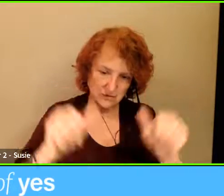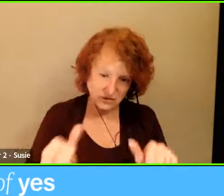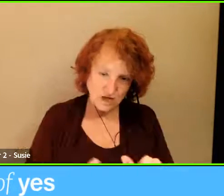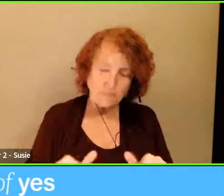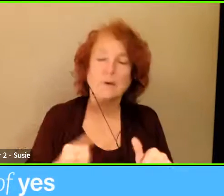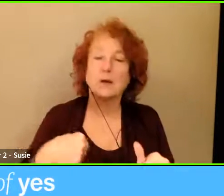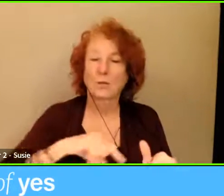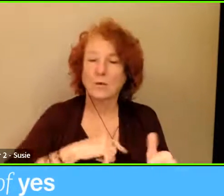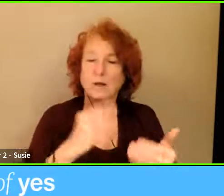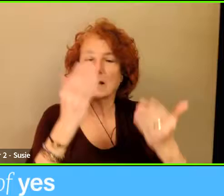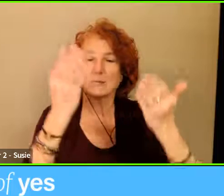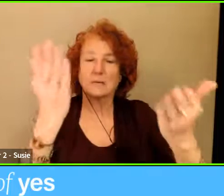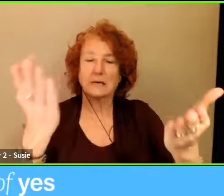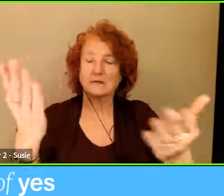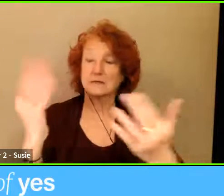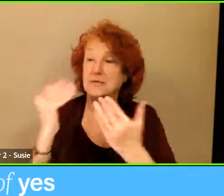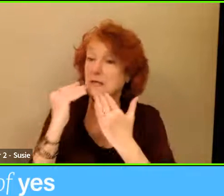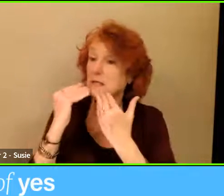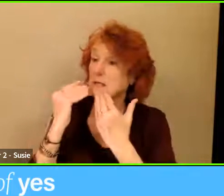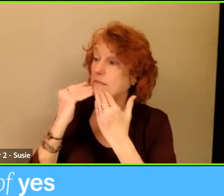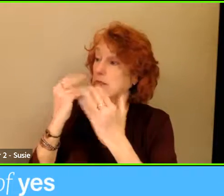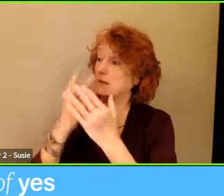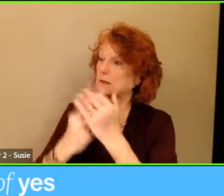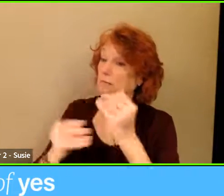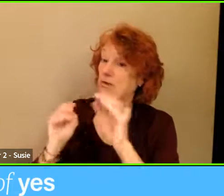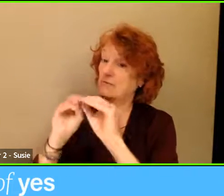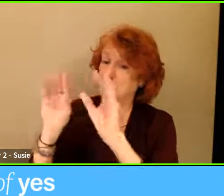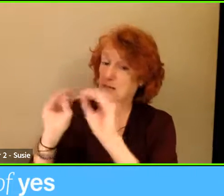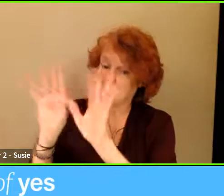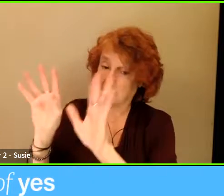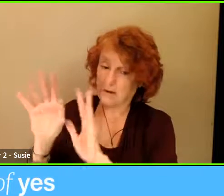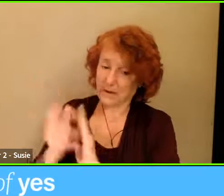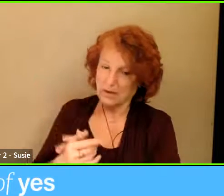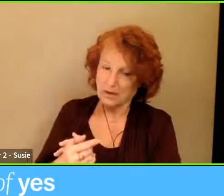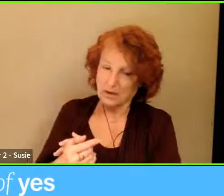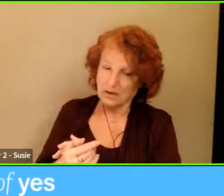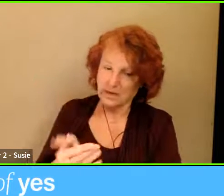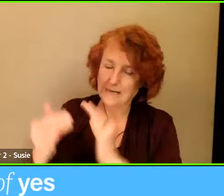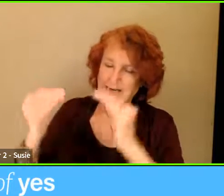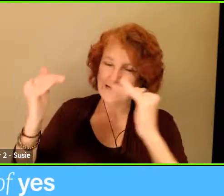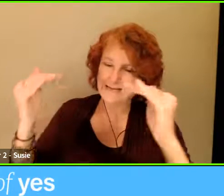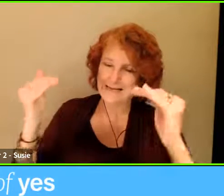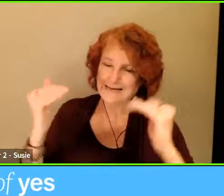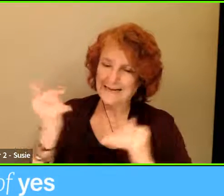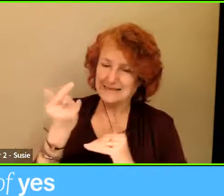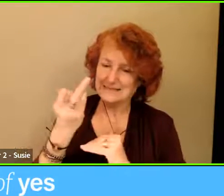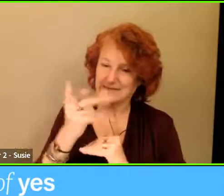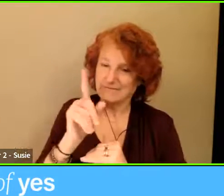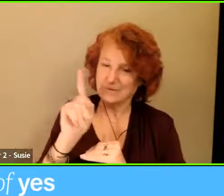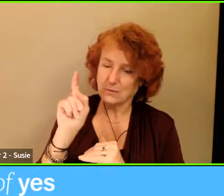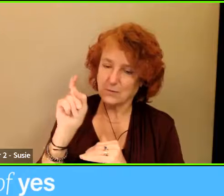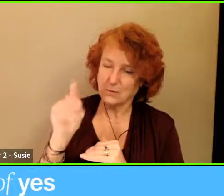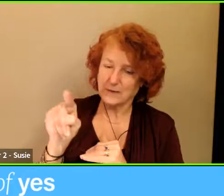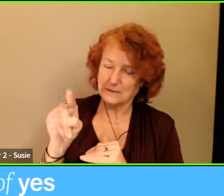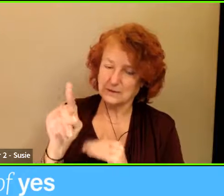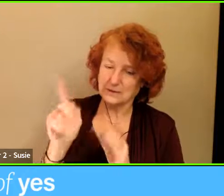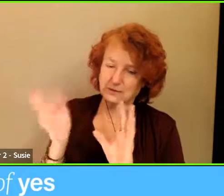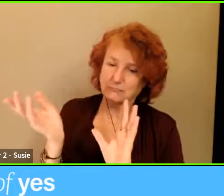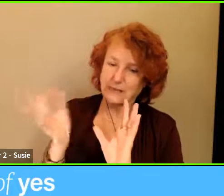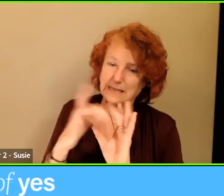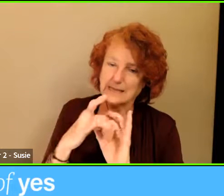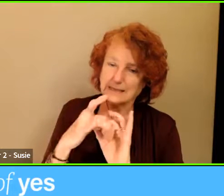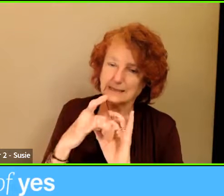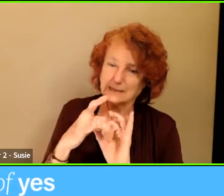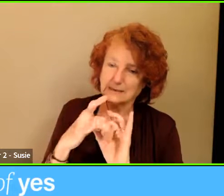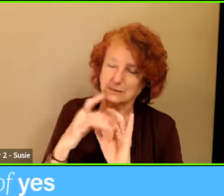Thank you both for that clarification. The next couple questions are related